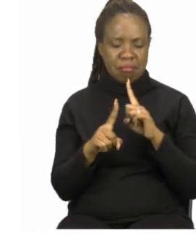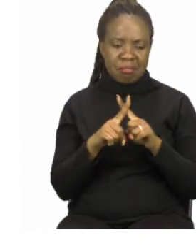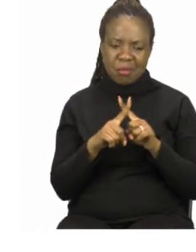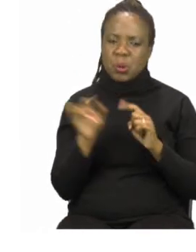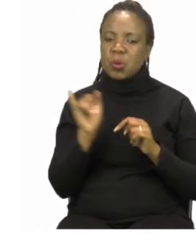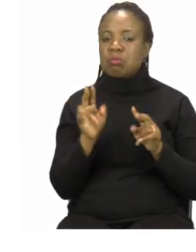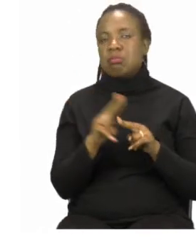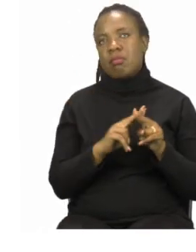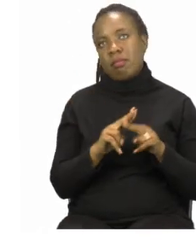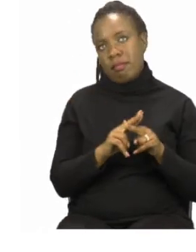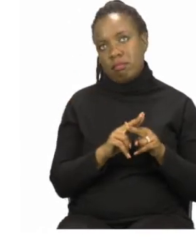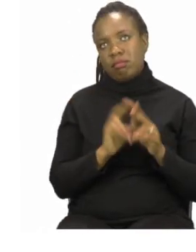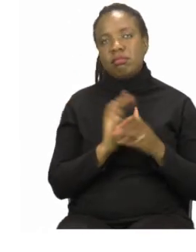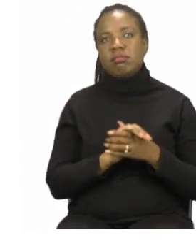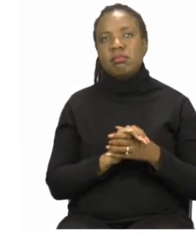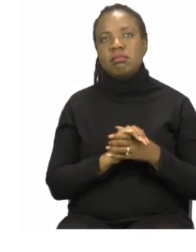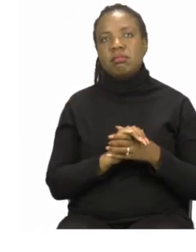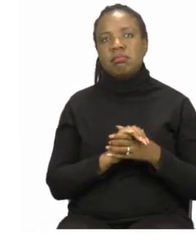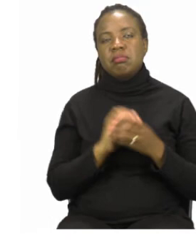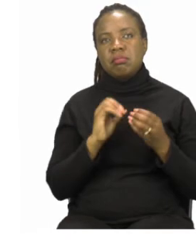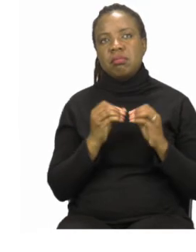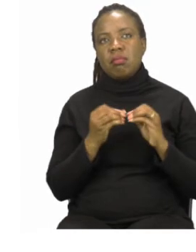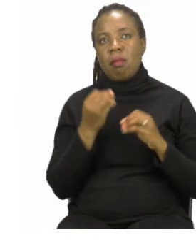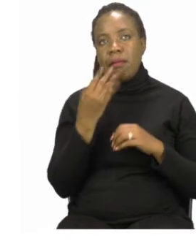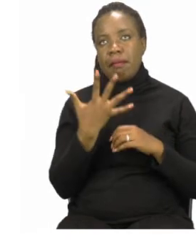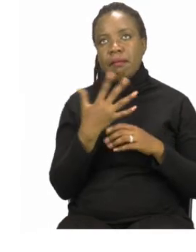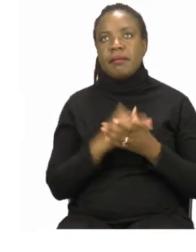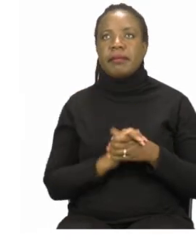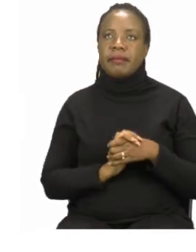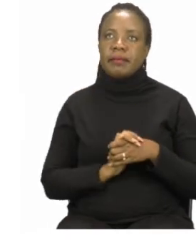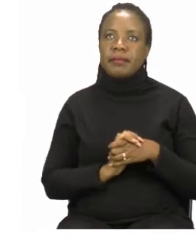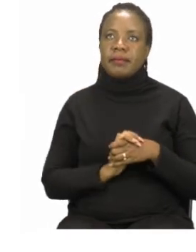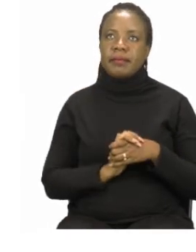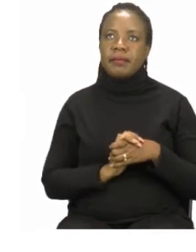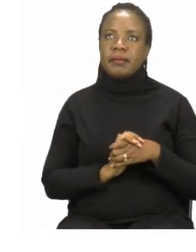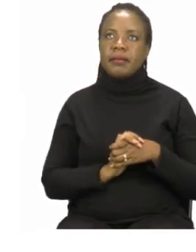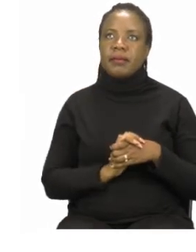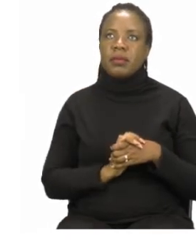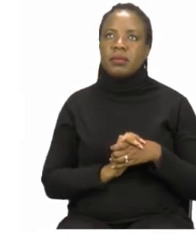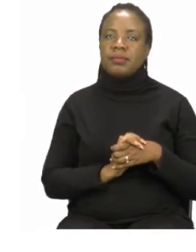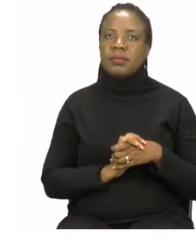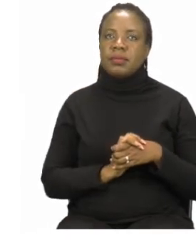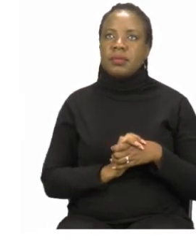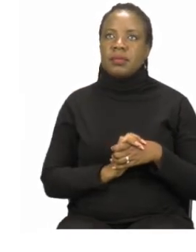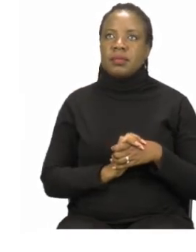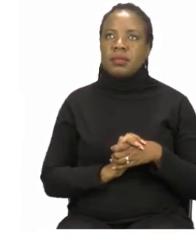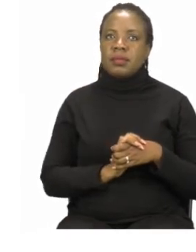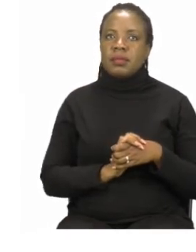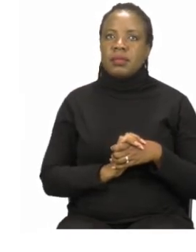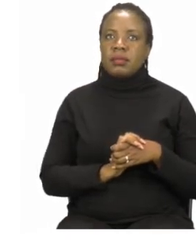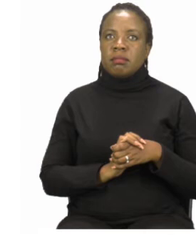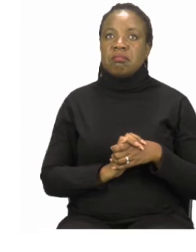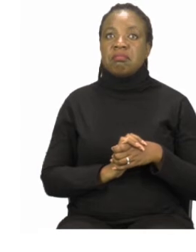multiplying. So, let's do number 5 together. Number 5 says, there